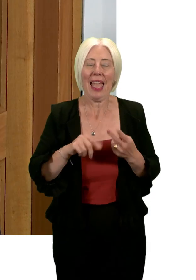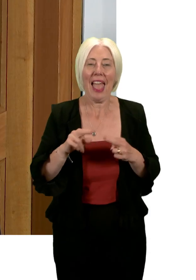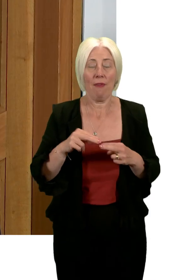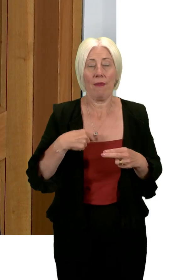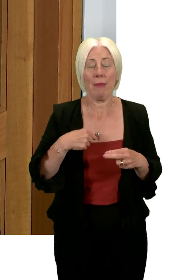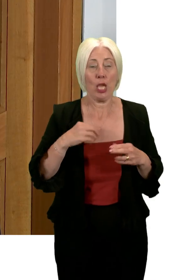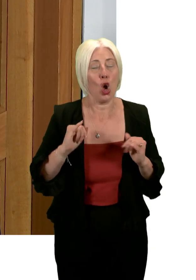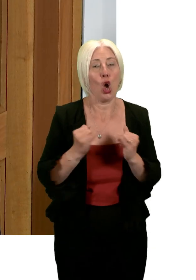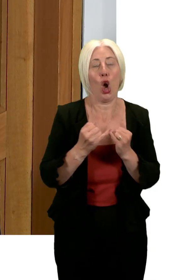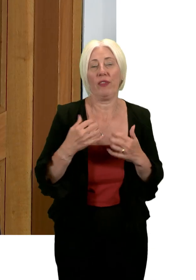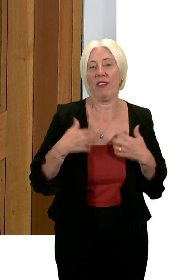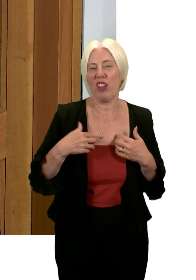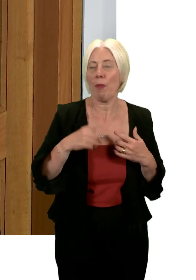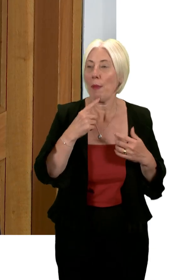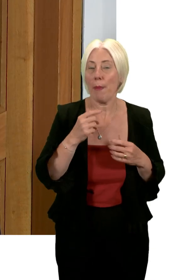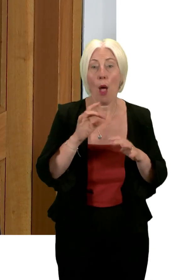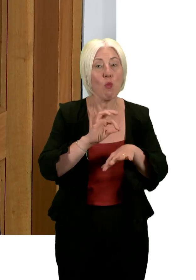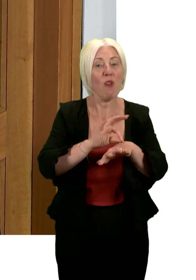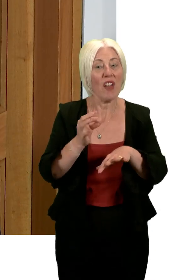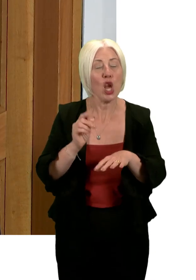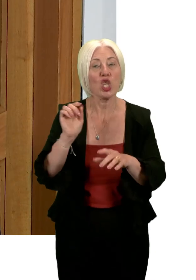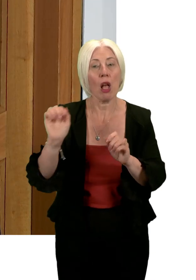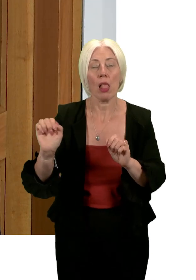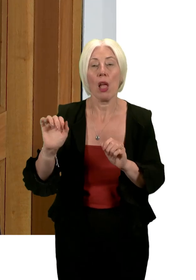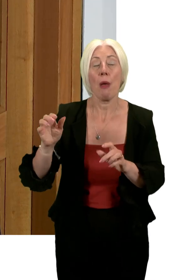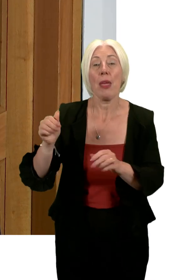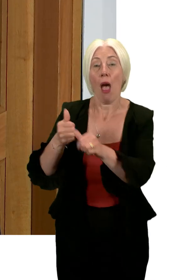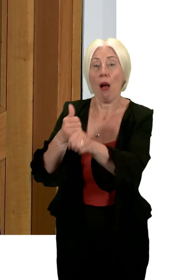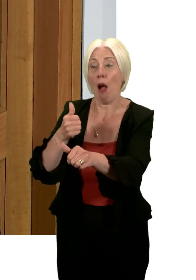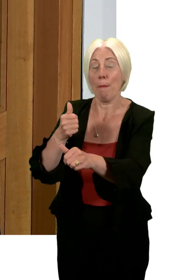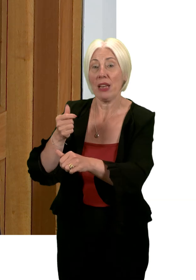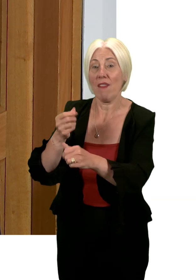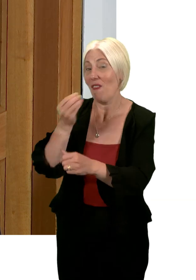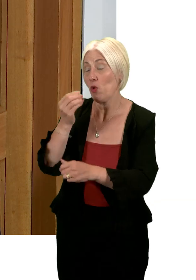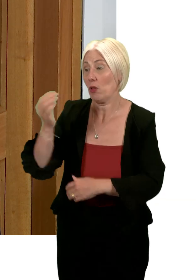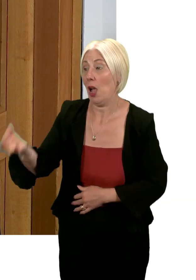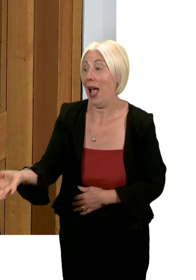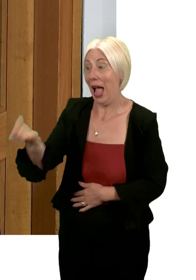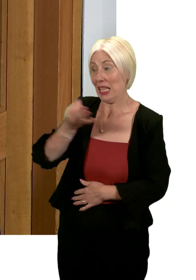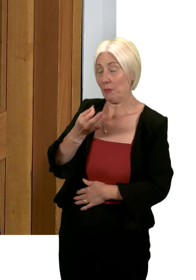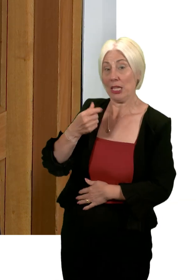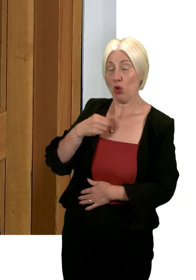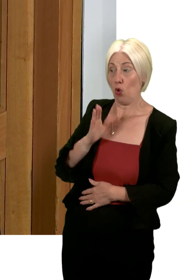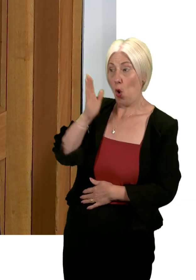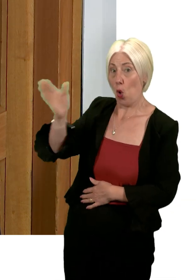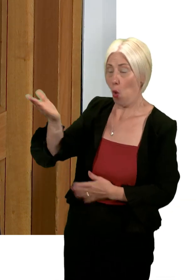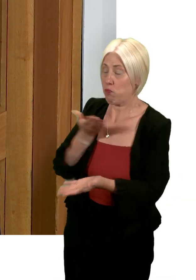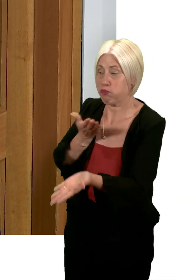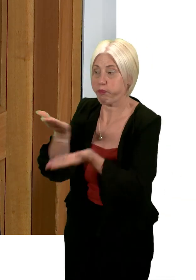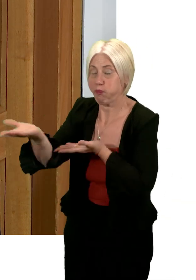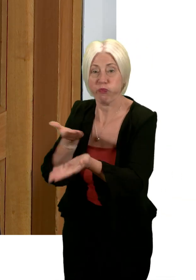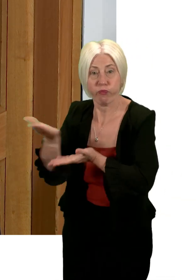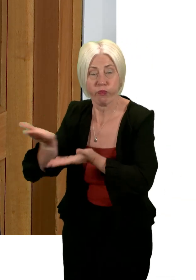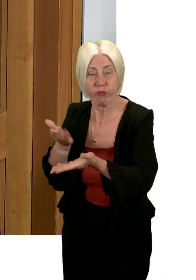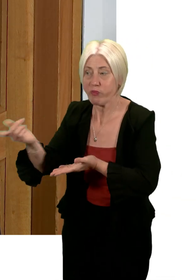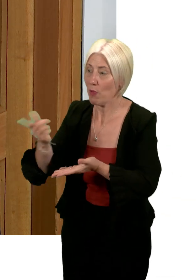interests are professional, so that companies might come to me and ask for a consultancy to do,